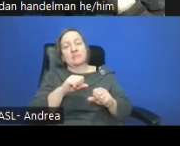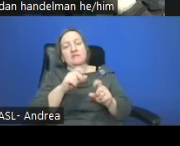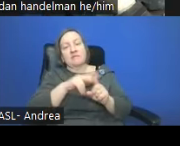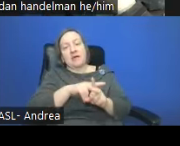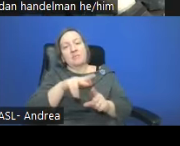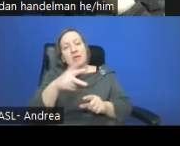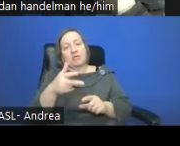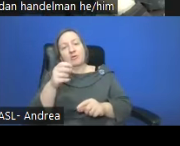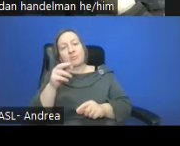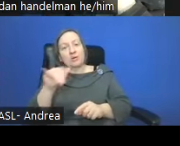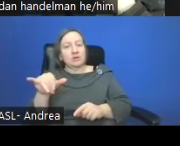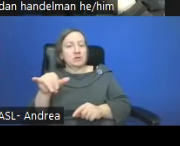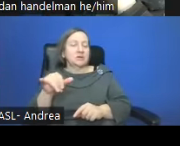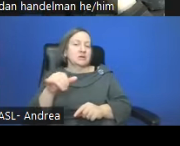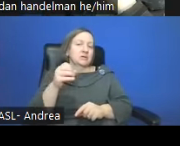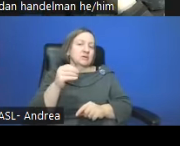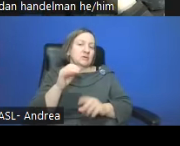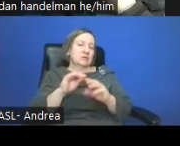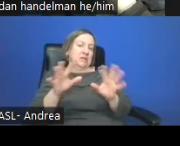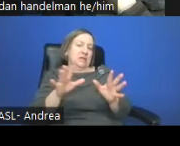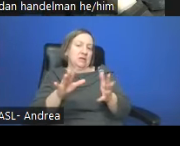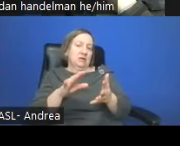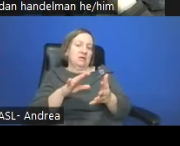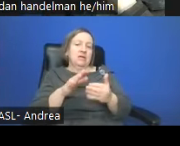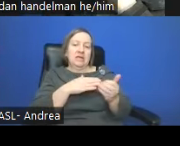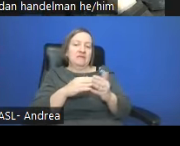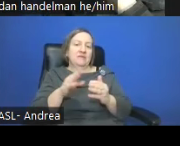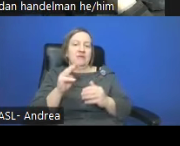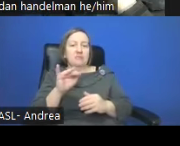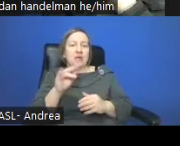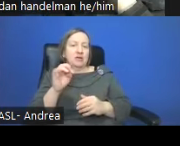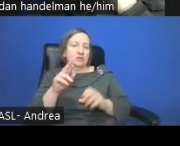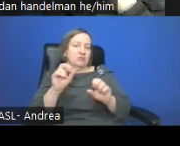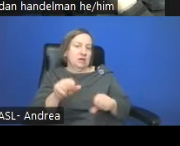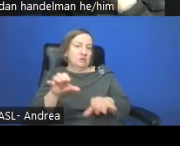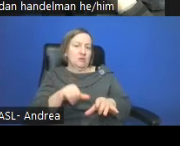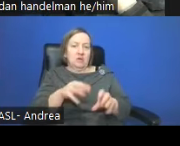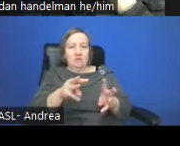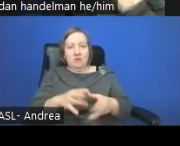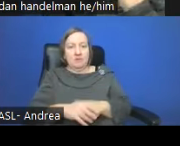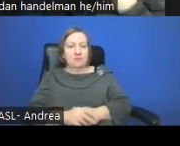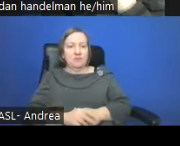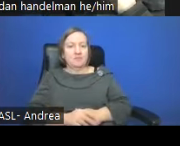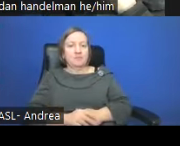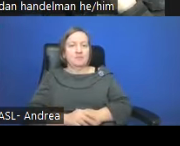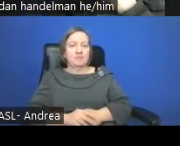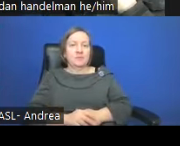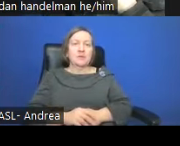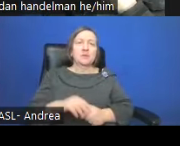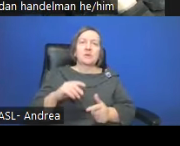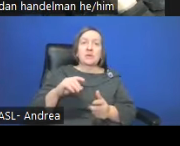parties, right? So that it is clear that even minors can do it that way. Down in